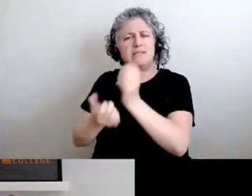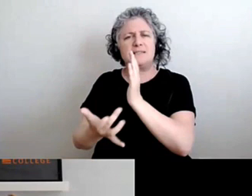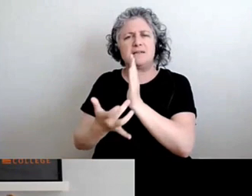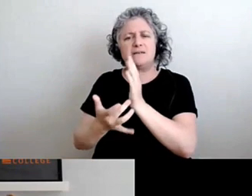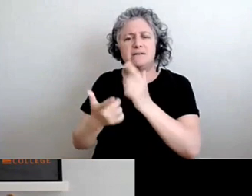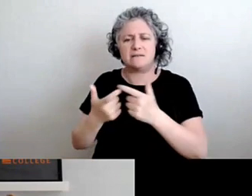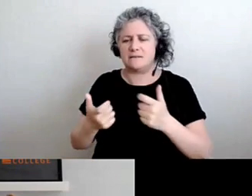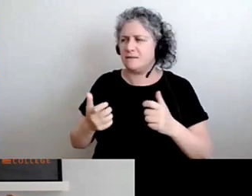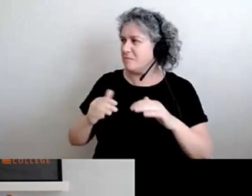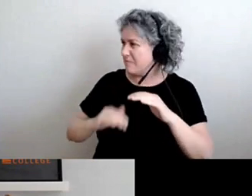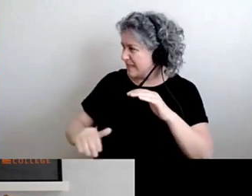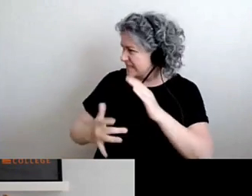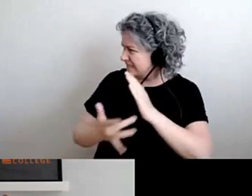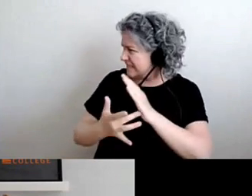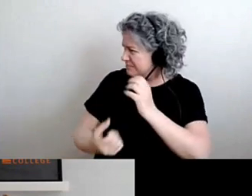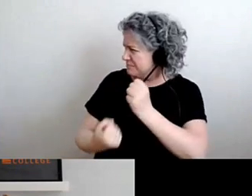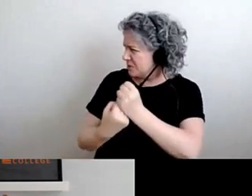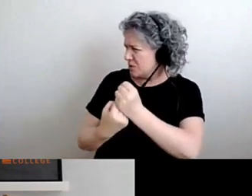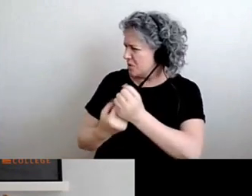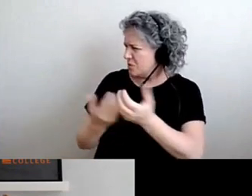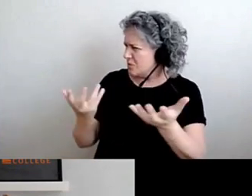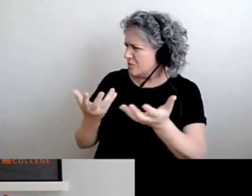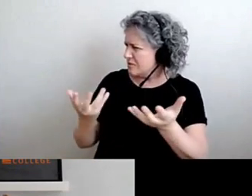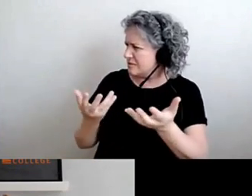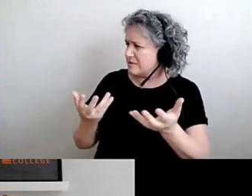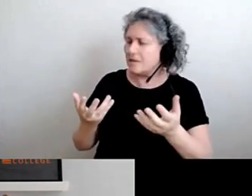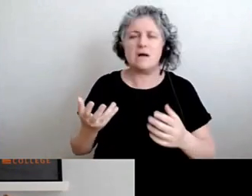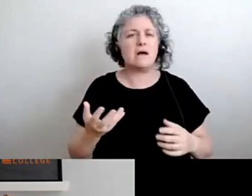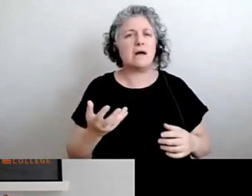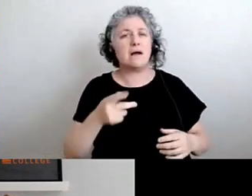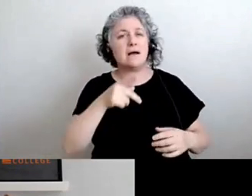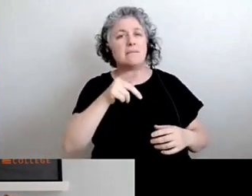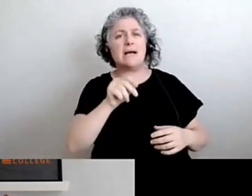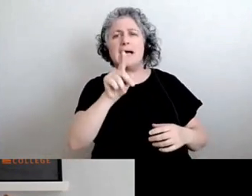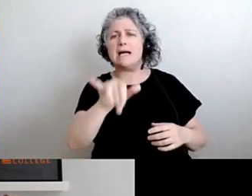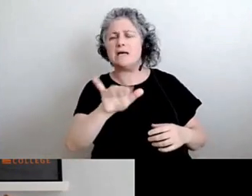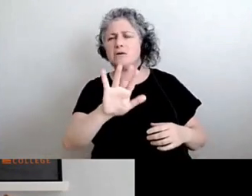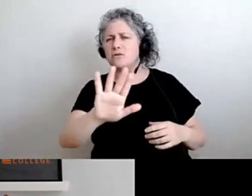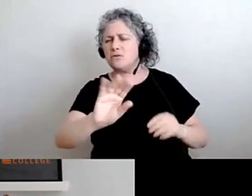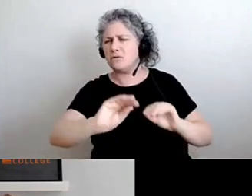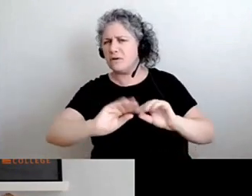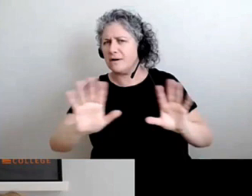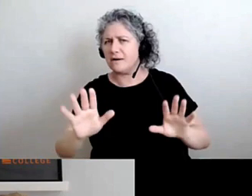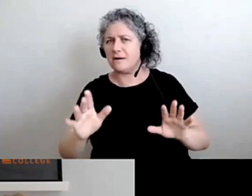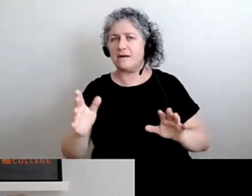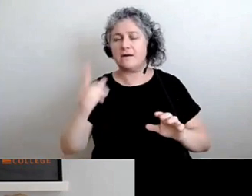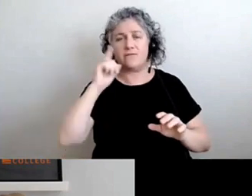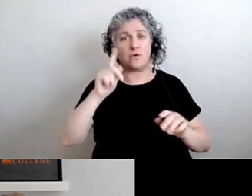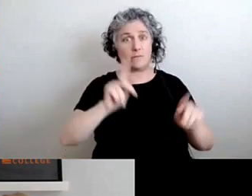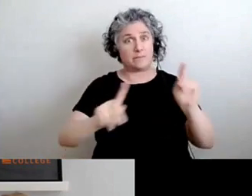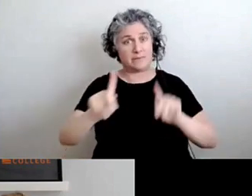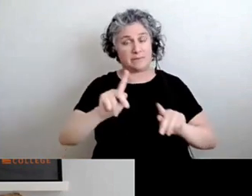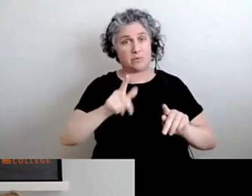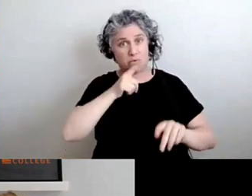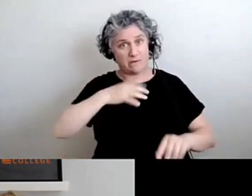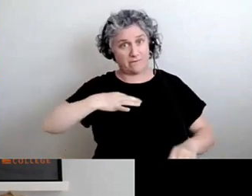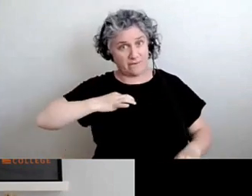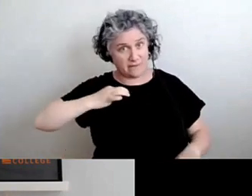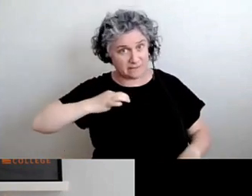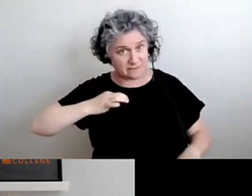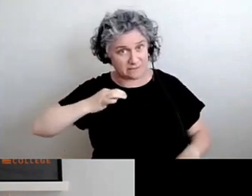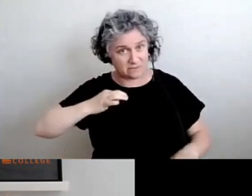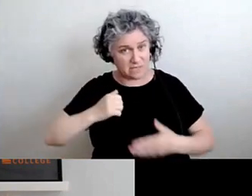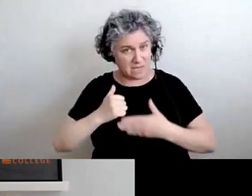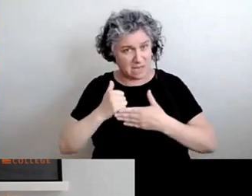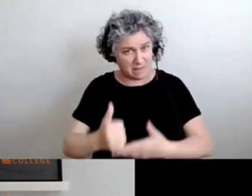For basic tech support? Yes. So Patty, just to clarify, is your question for participants who may volunteer and help you with